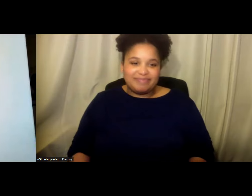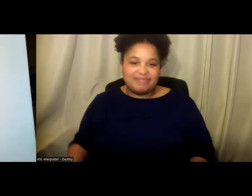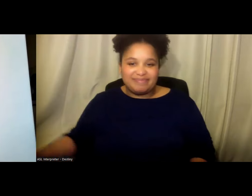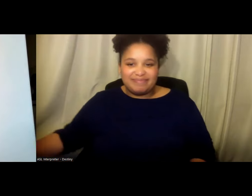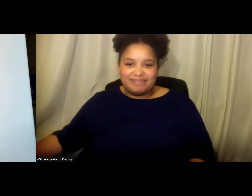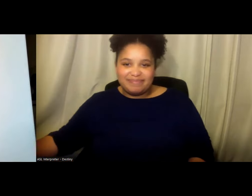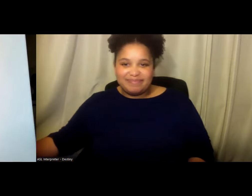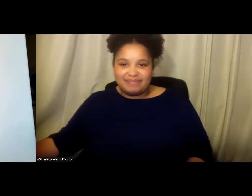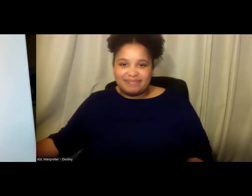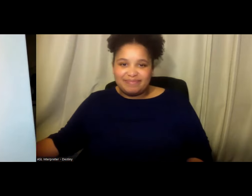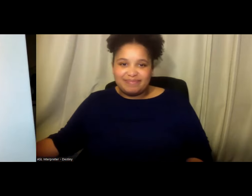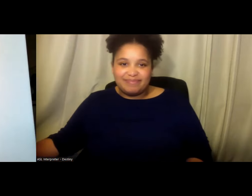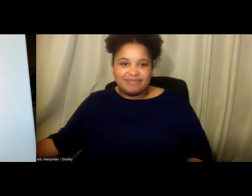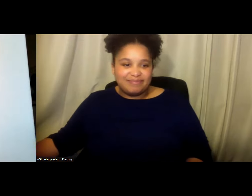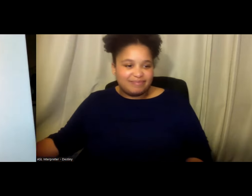Thank you, everybody.